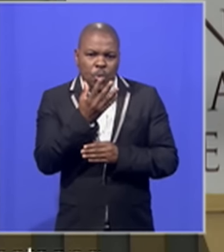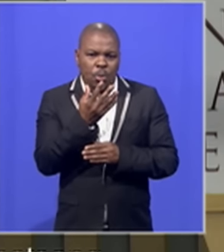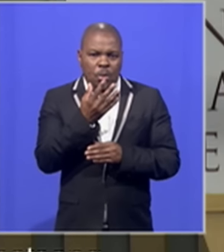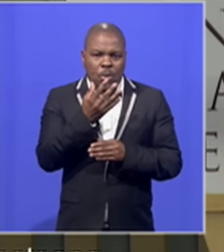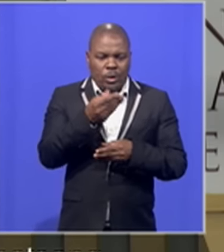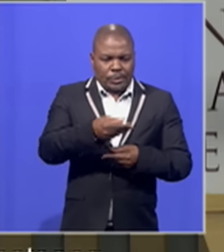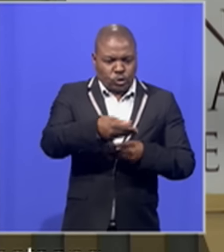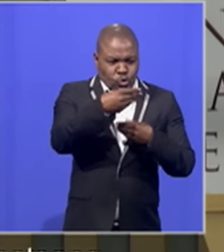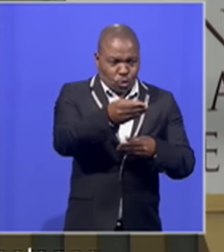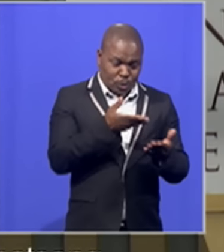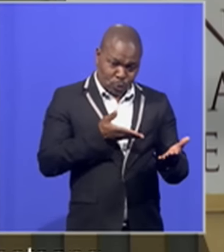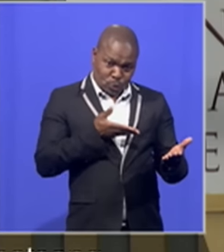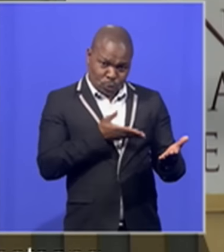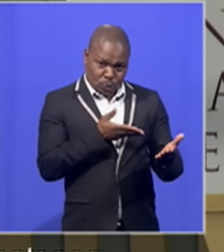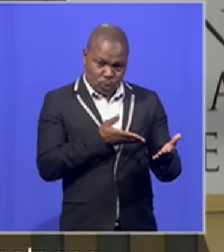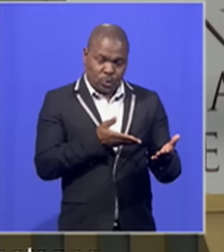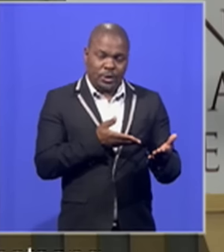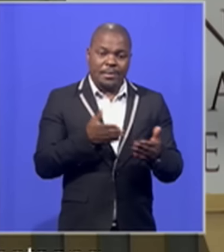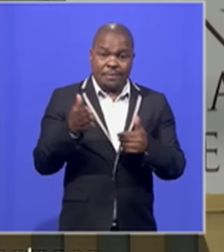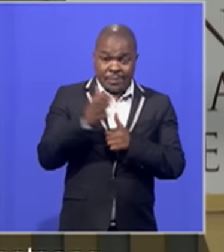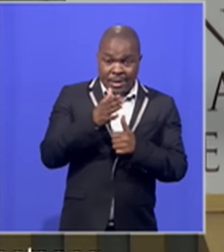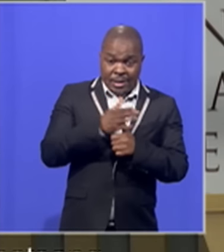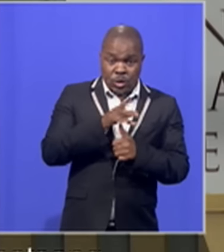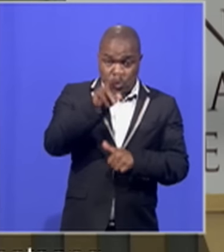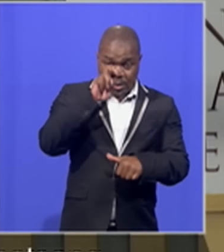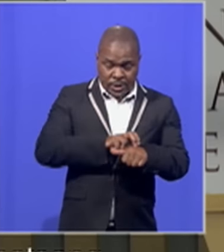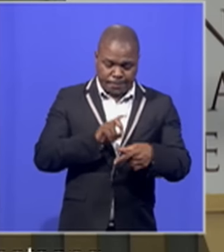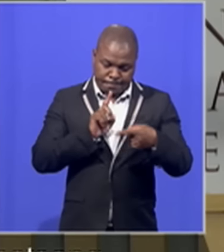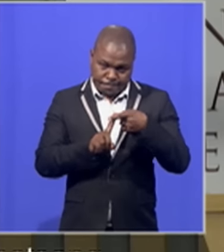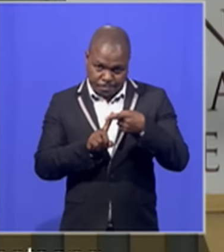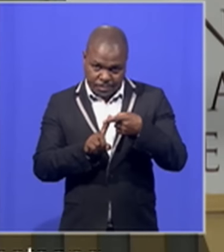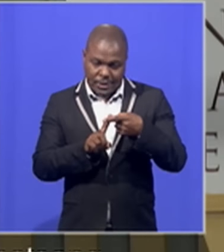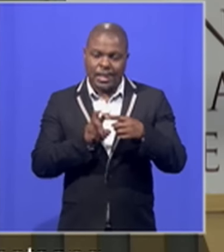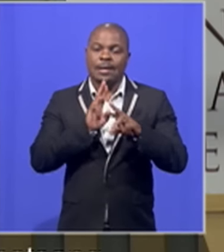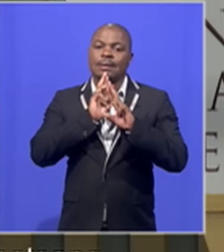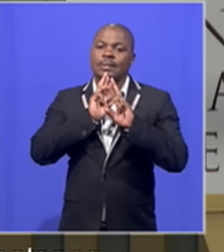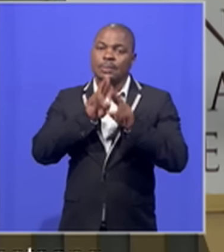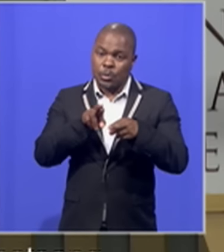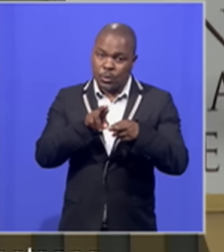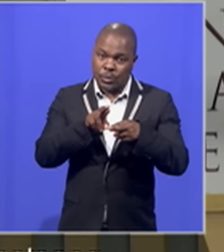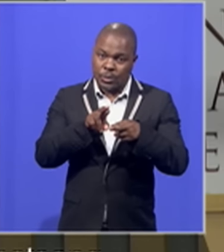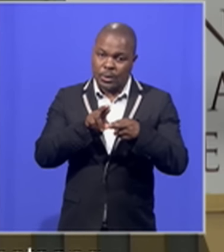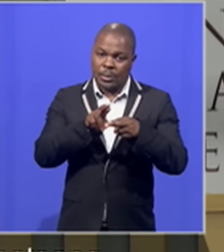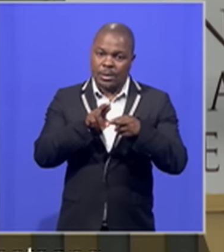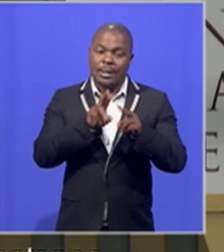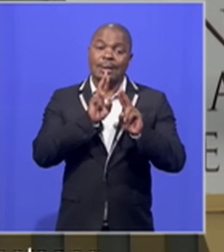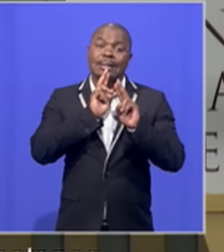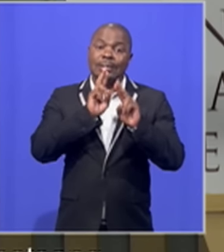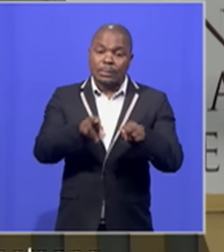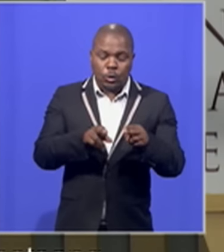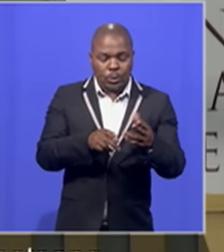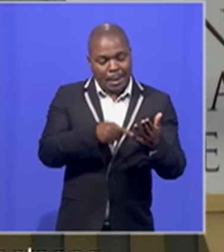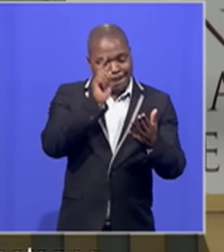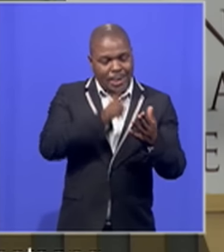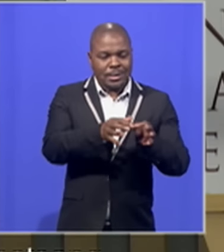of this nature, there should be a report that speaks to the need